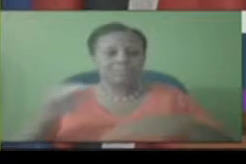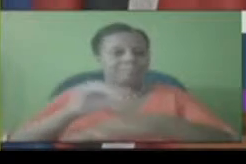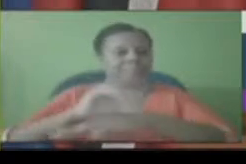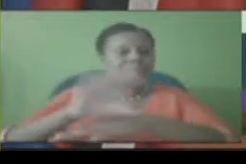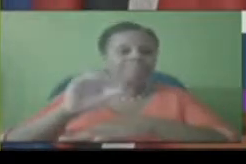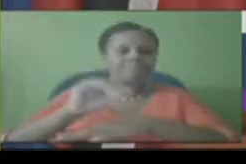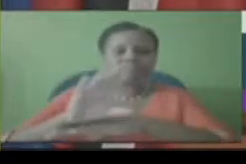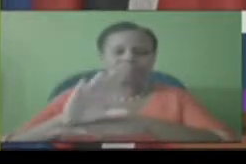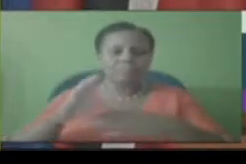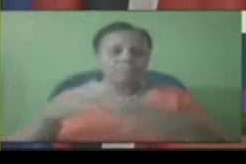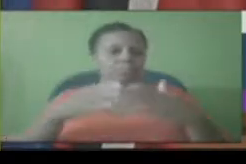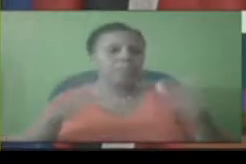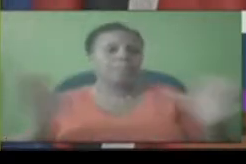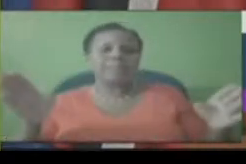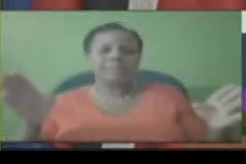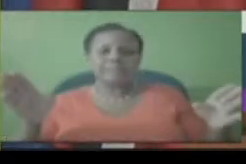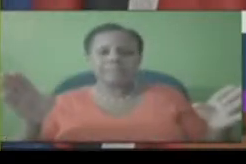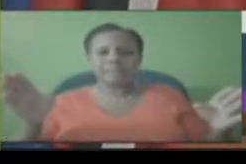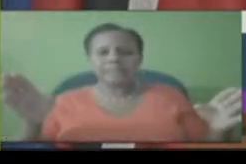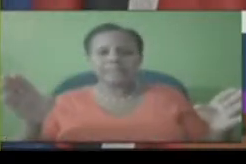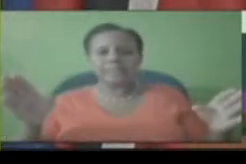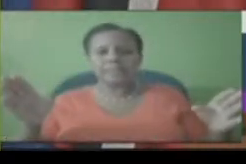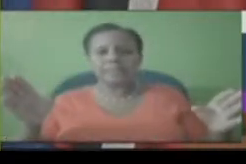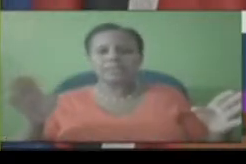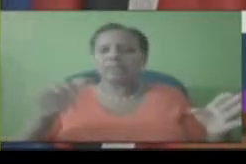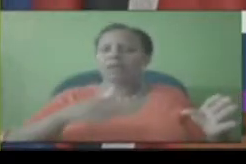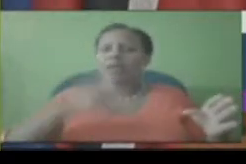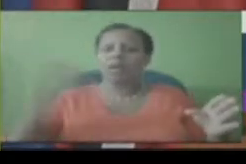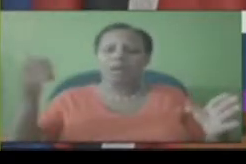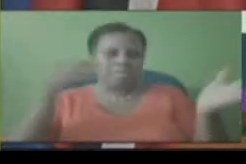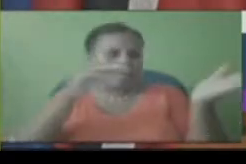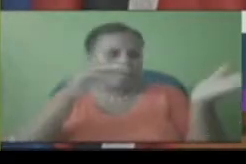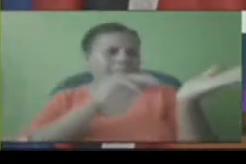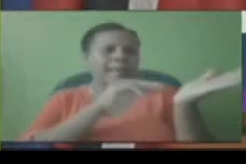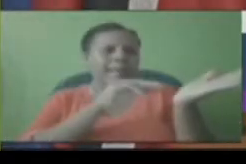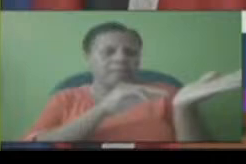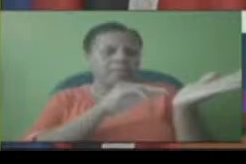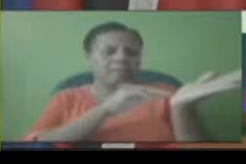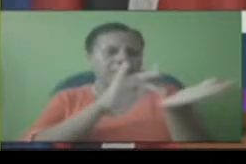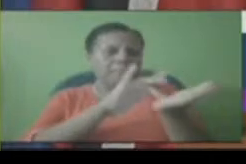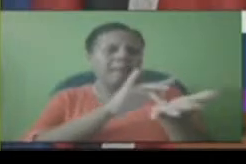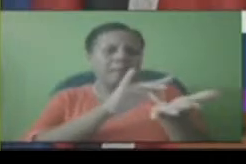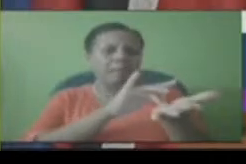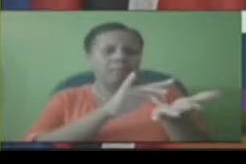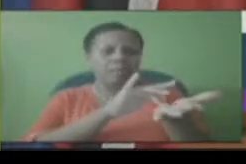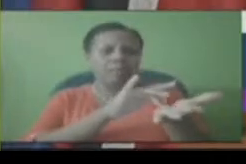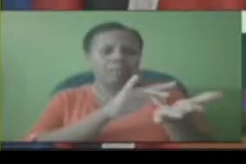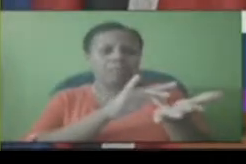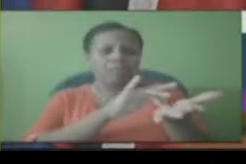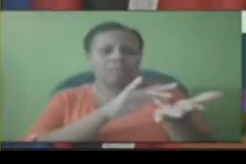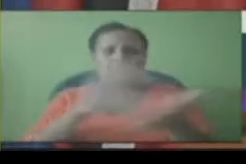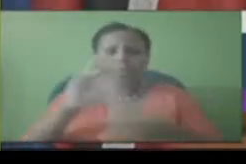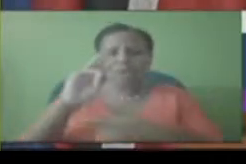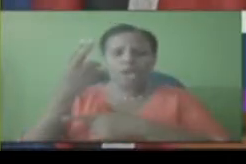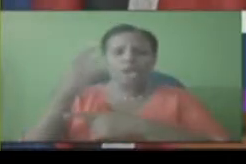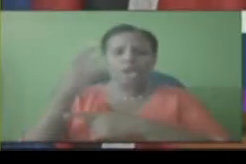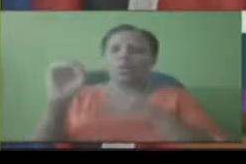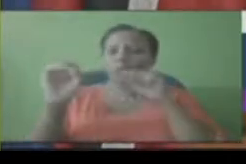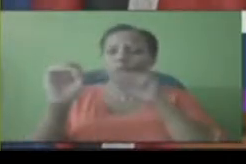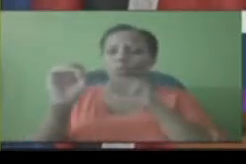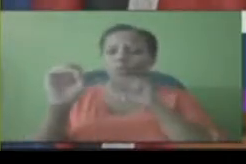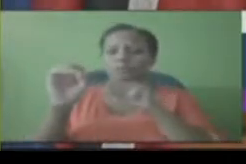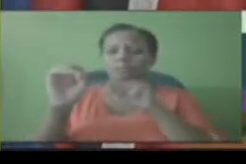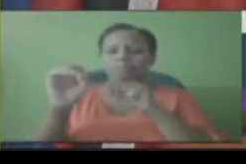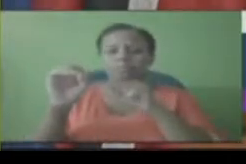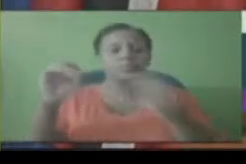have not received WHO approval for use, and therefore,